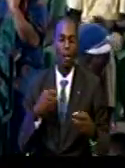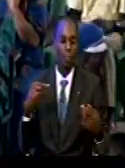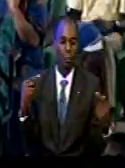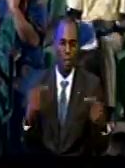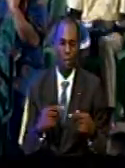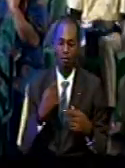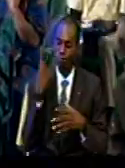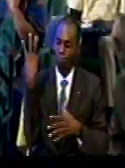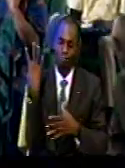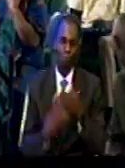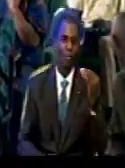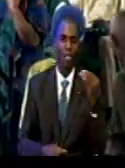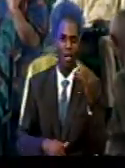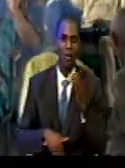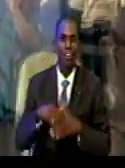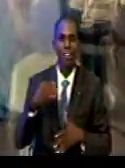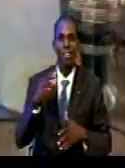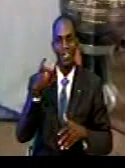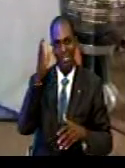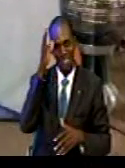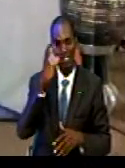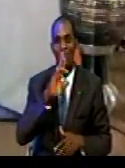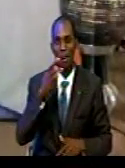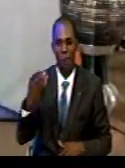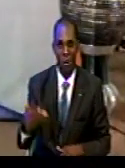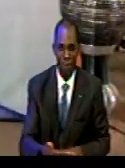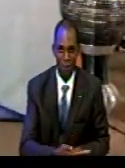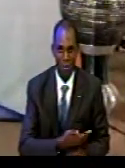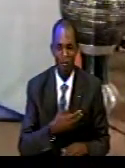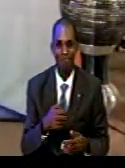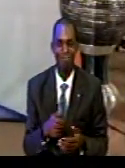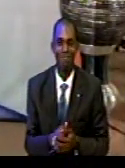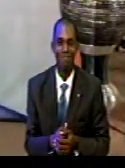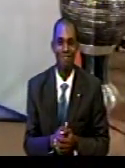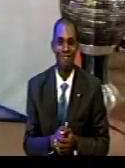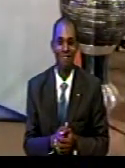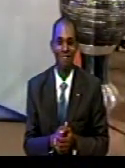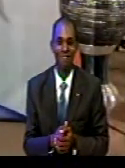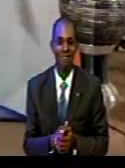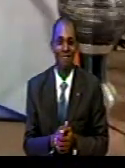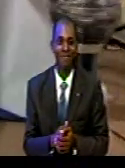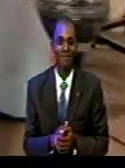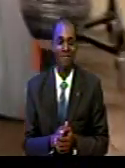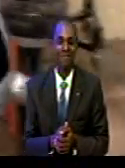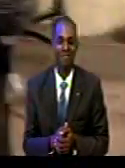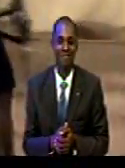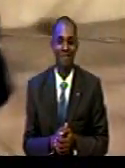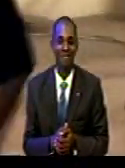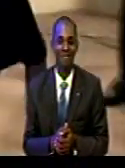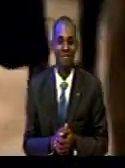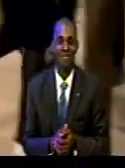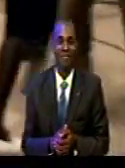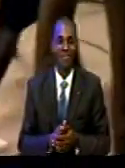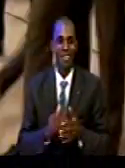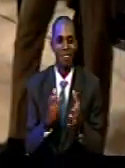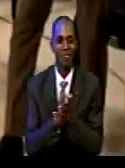leg, and that is, that pain vanish away. Praise the Lord! Daddy, you are welcome!